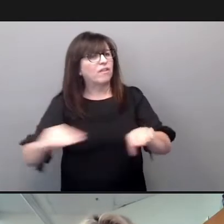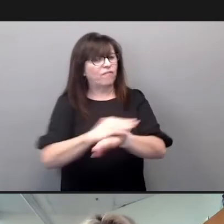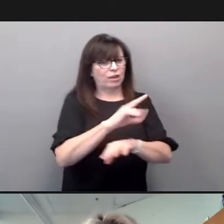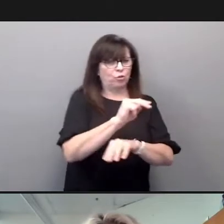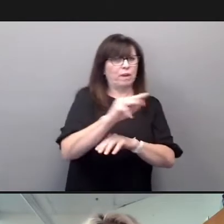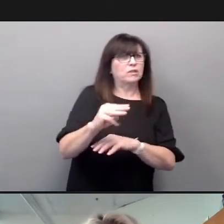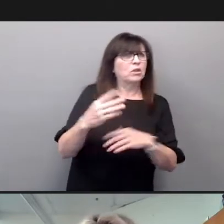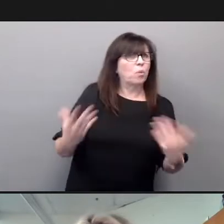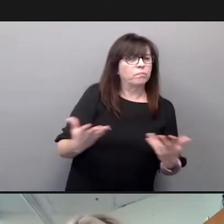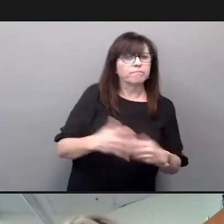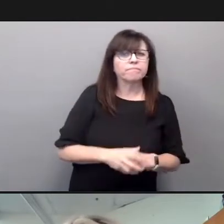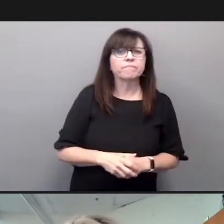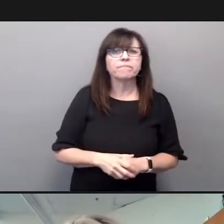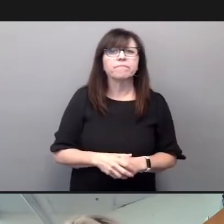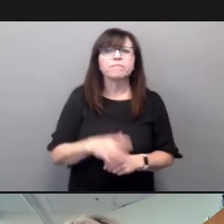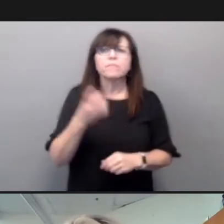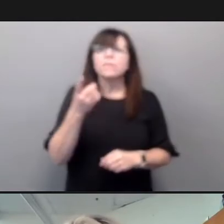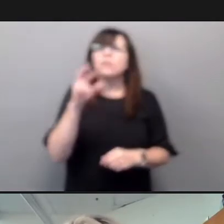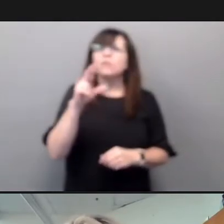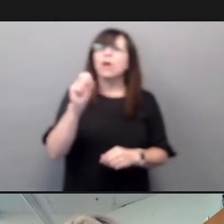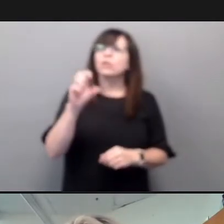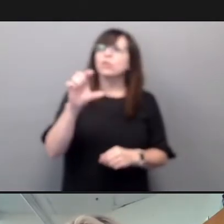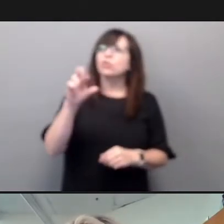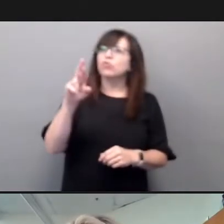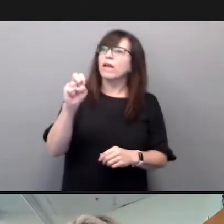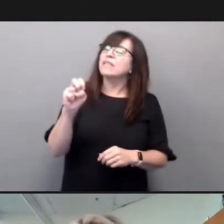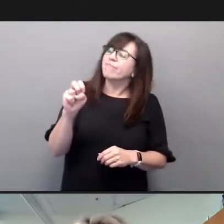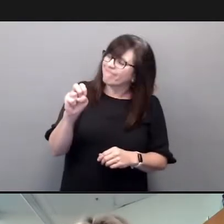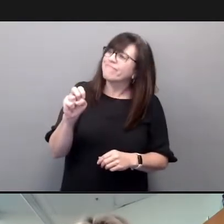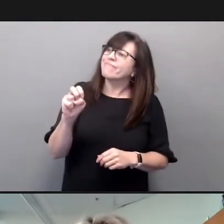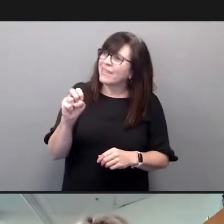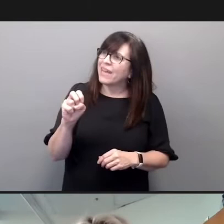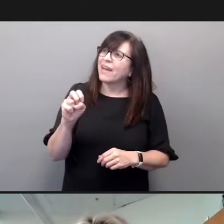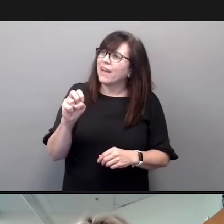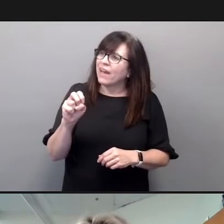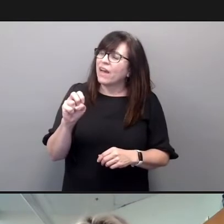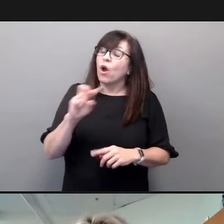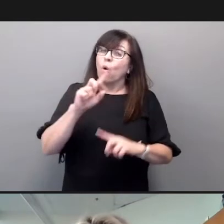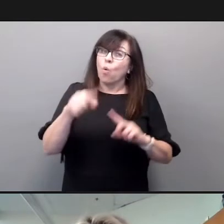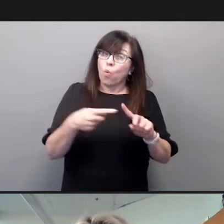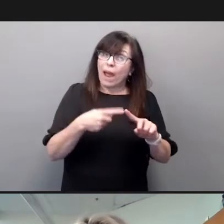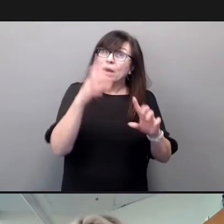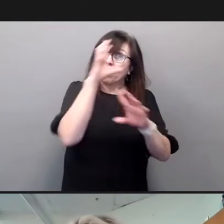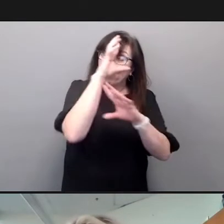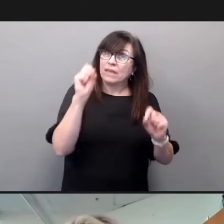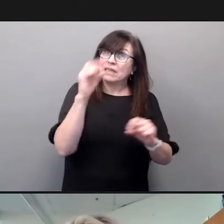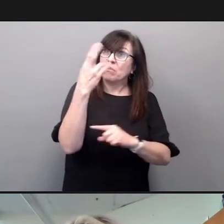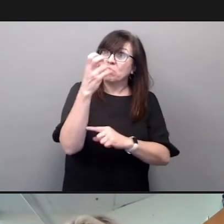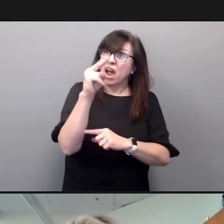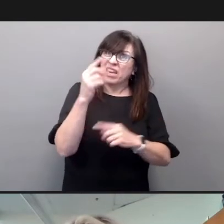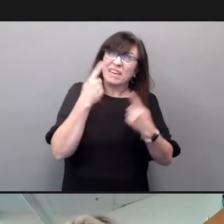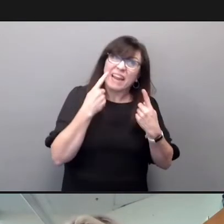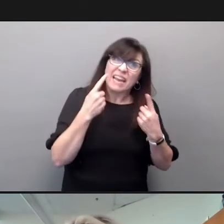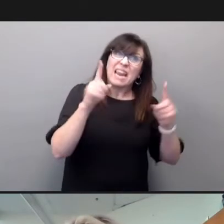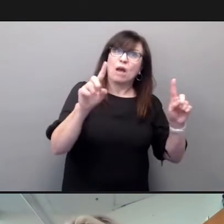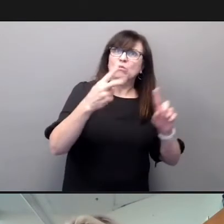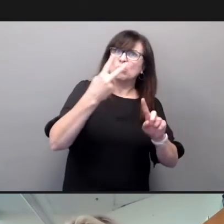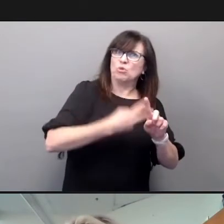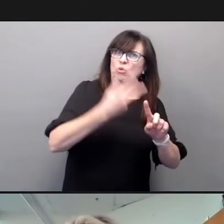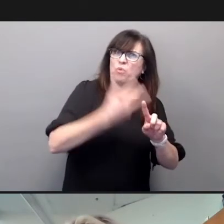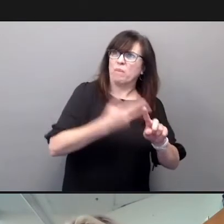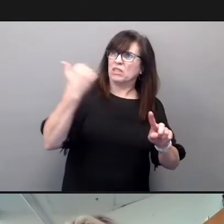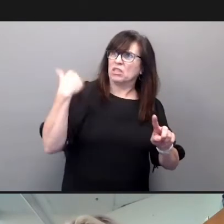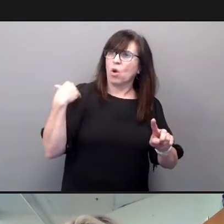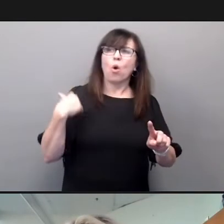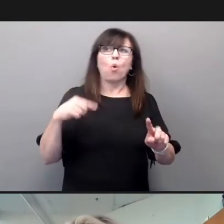Yeah, we looked at this like the day Biden announced this. It was 2 or 3 months ago. And